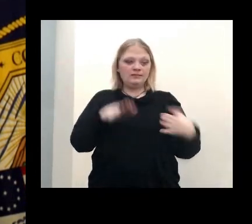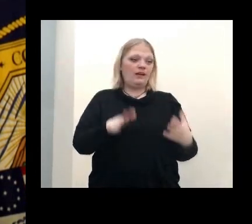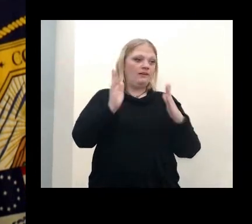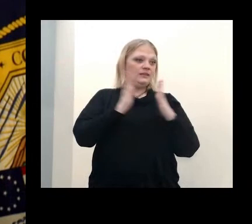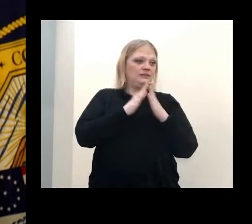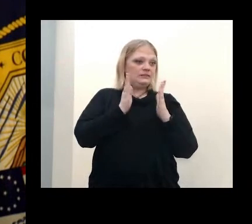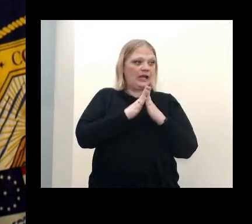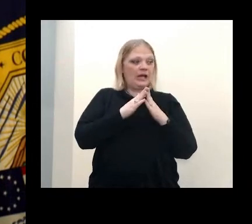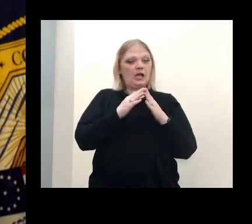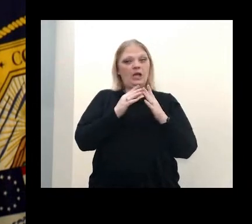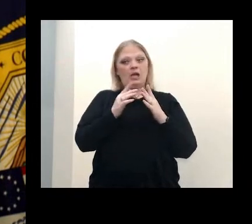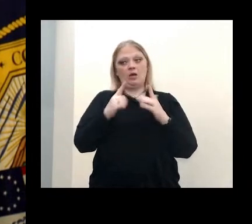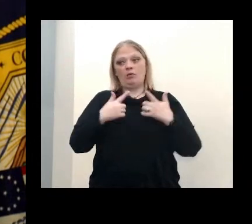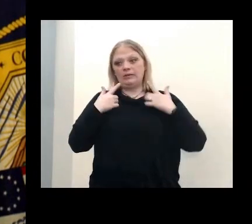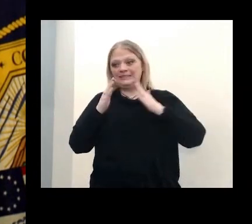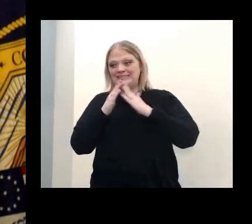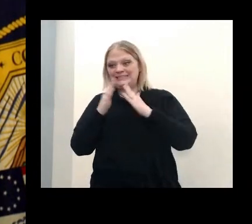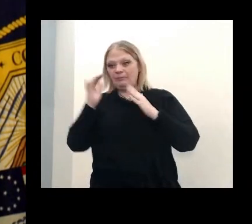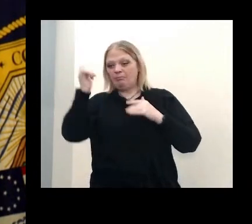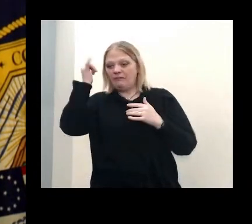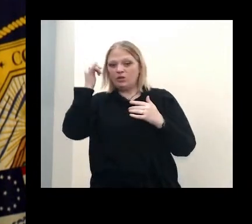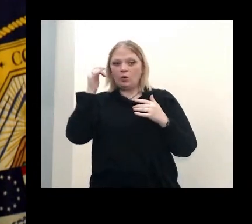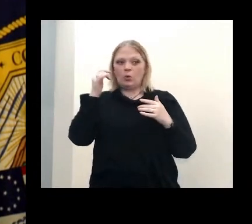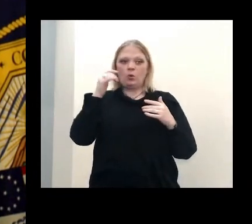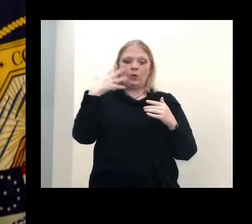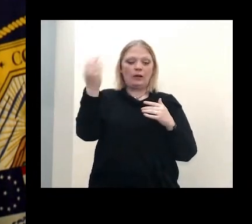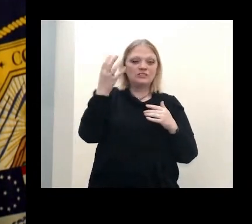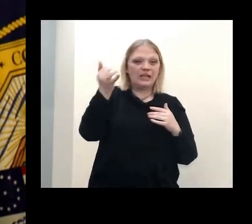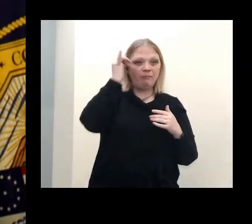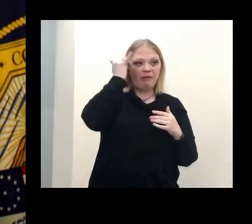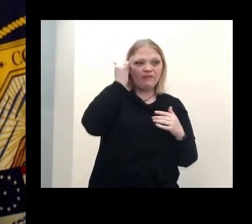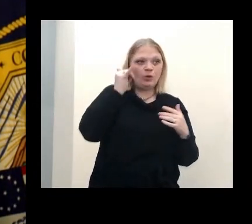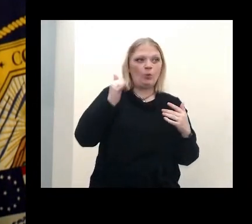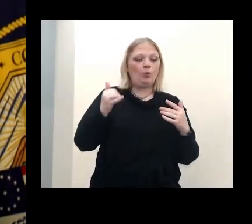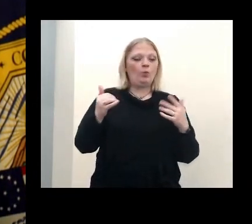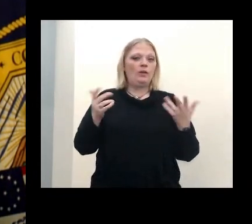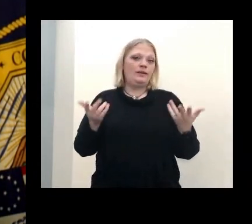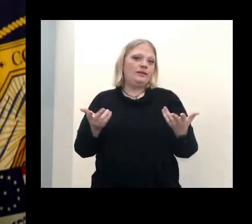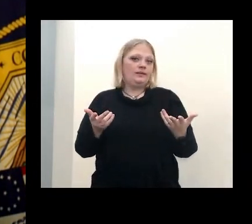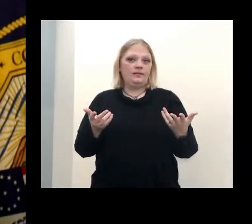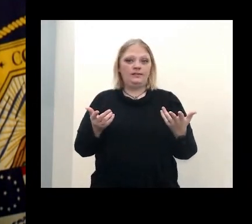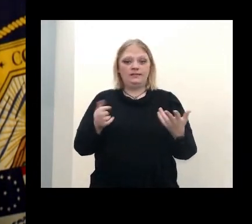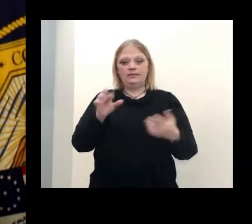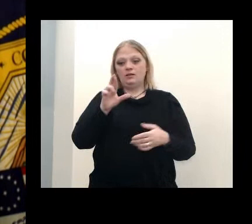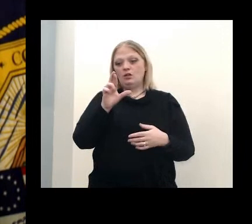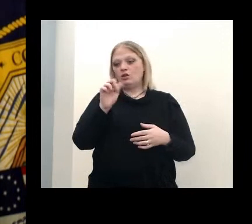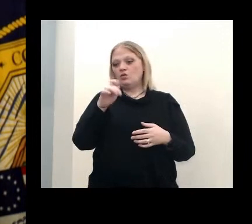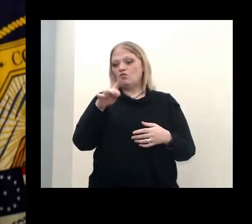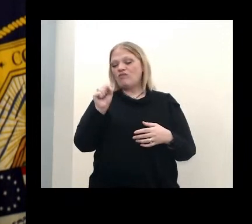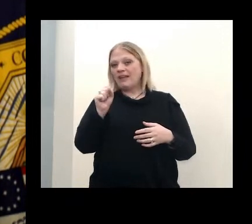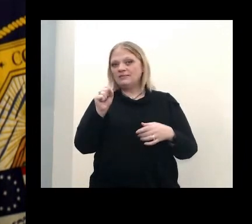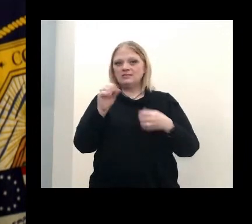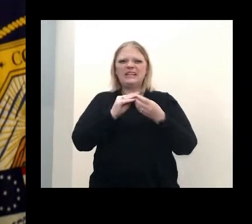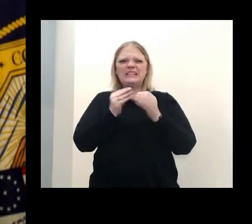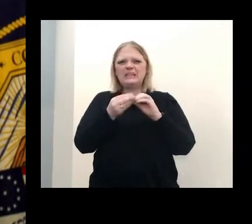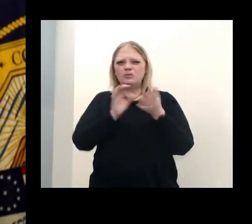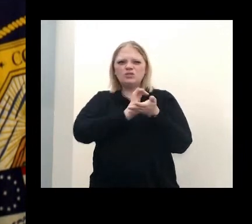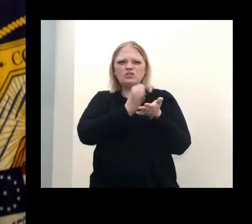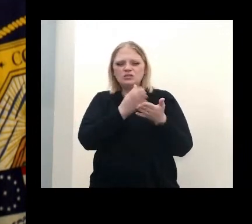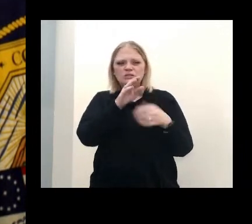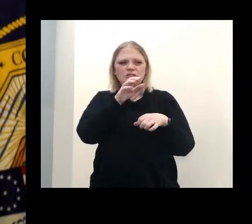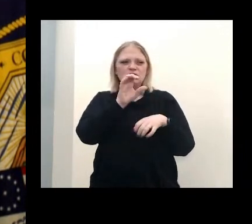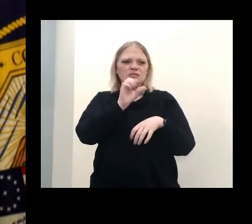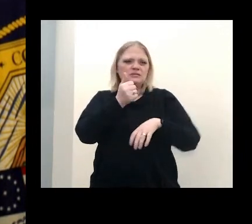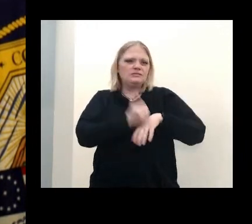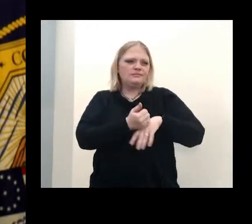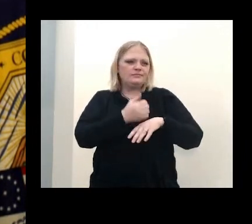they're dying from, whether they live in the city of Buffalo or they live outside the city of Buffalo, the rates based on race. And we'll